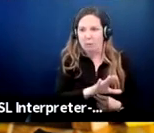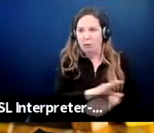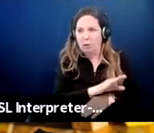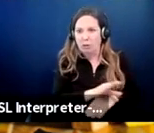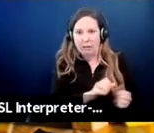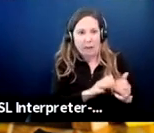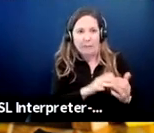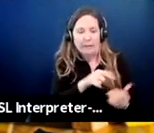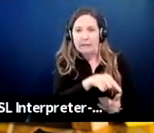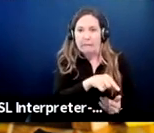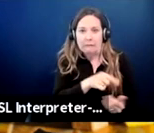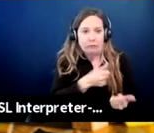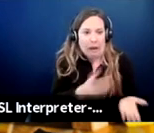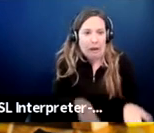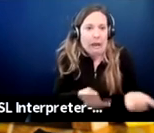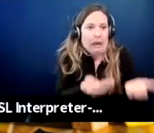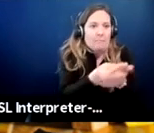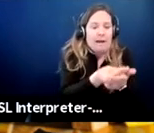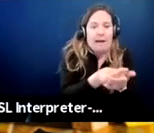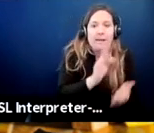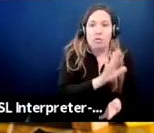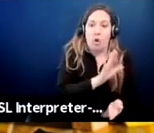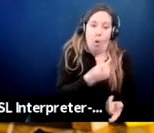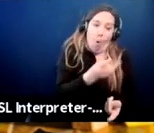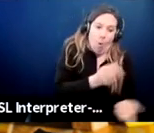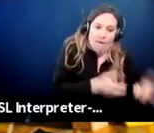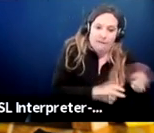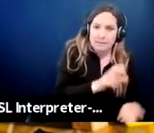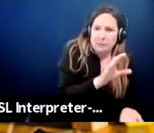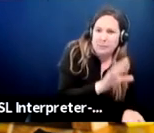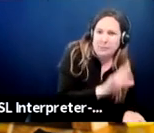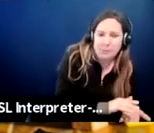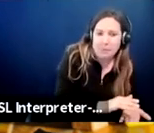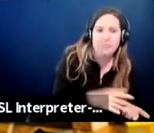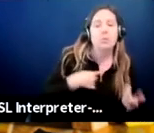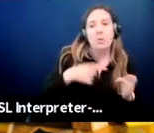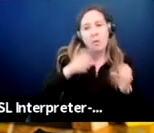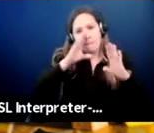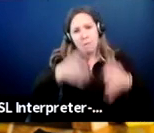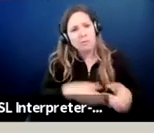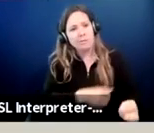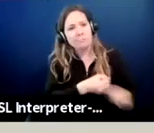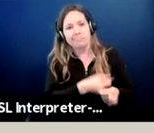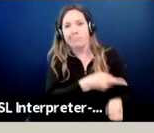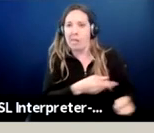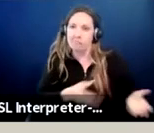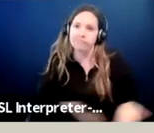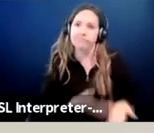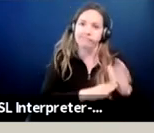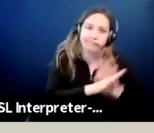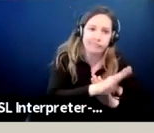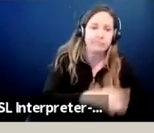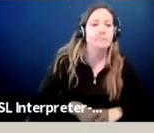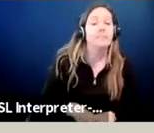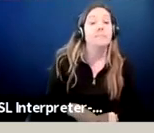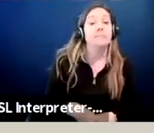keep diluting their investment. So our focus is to focus on non-dilutive. And then we care because